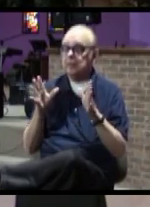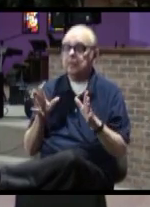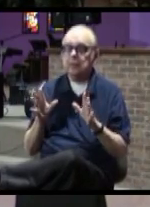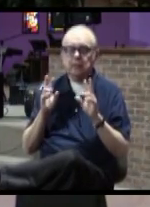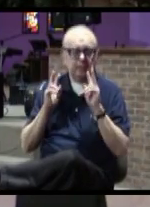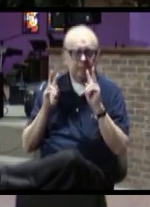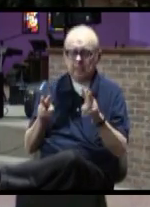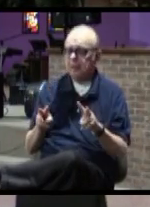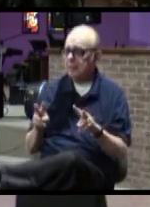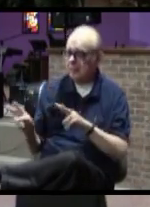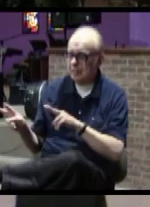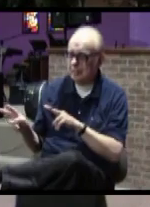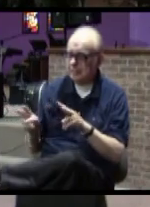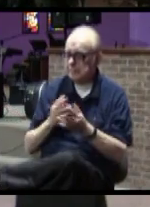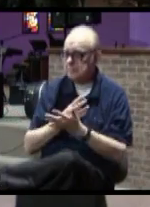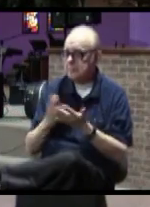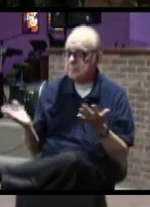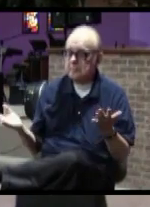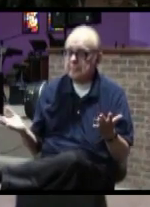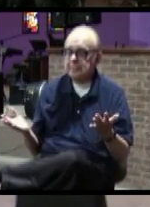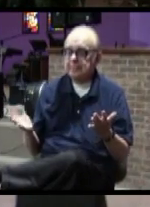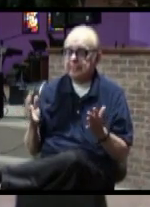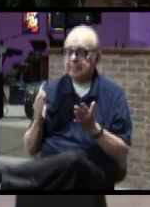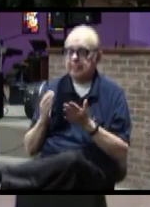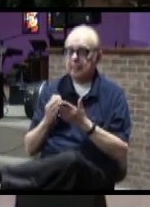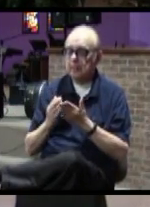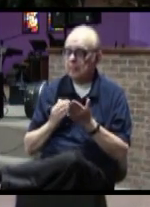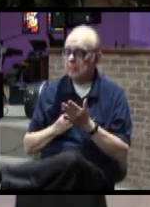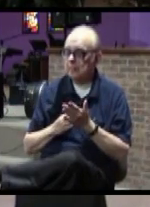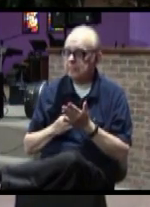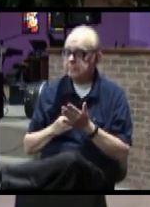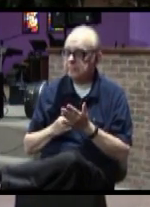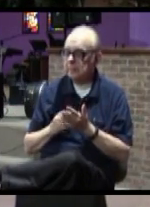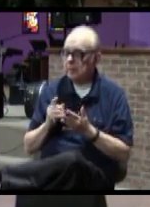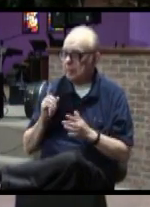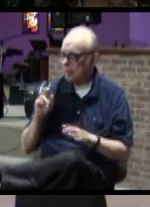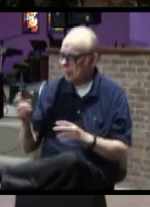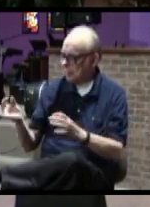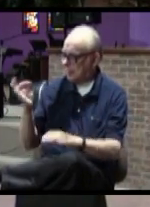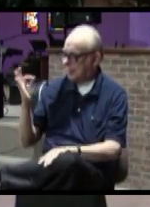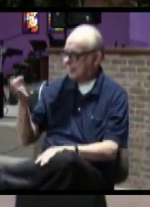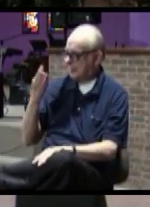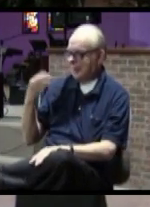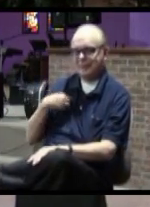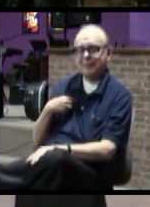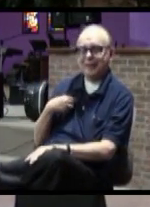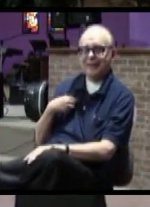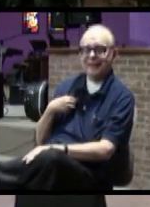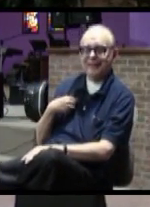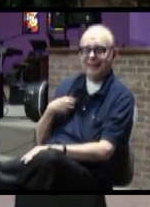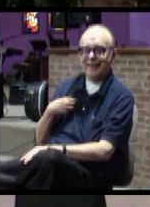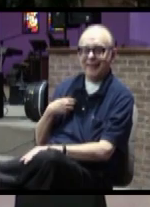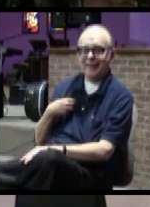that you don't like. I may look at you when I'm saying something in the message, and you may say, well, he preached right at me, and I am